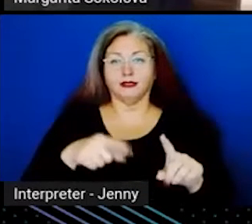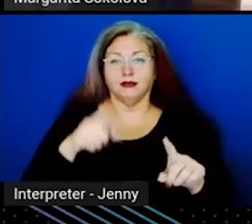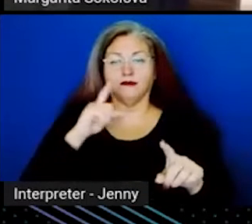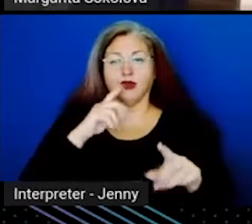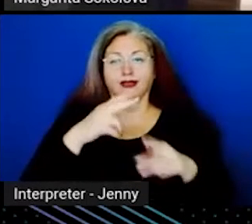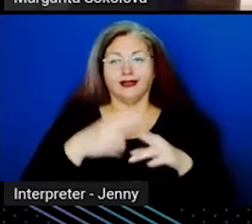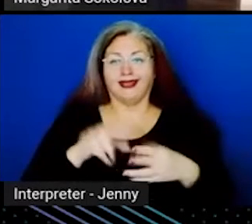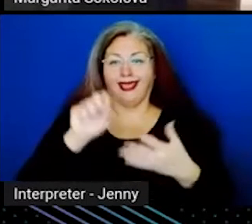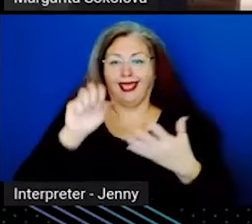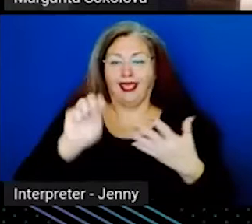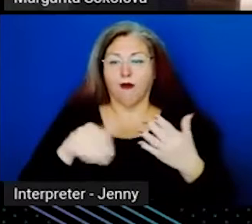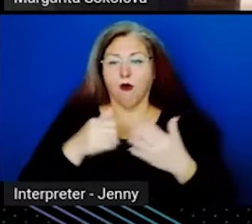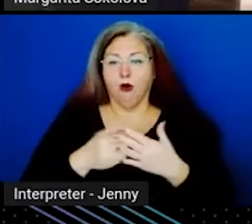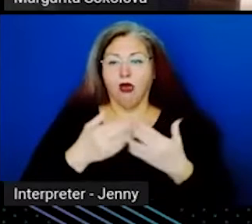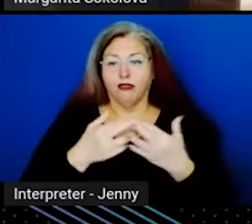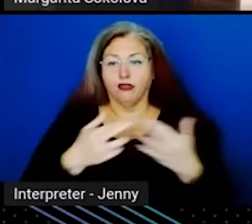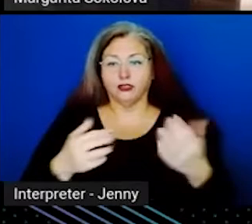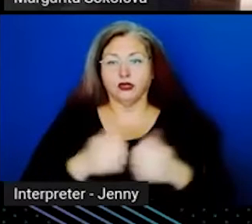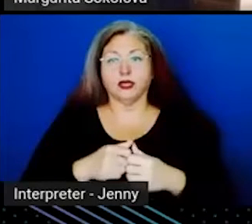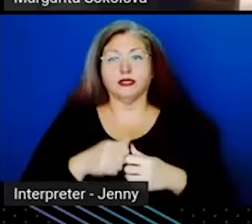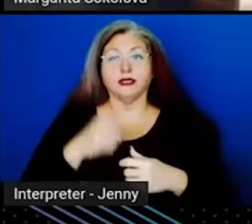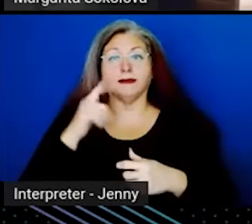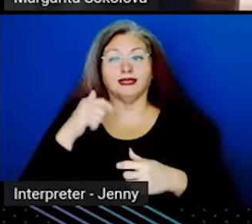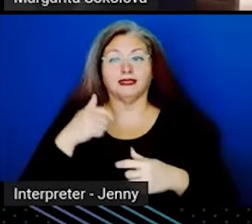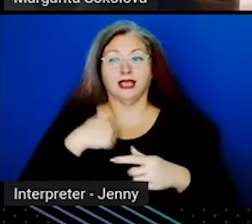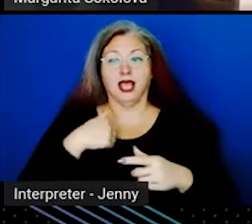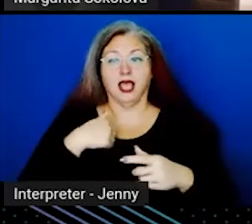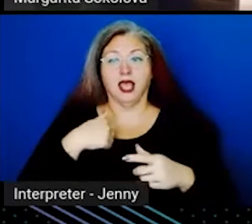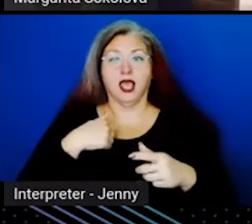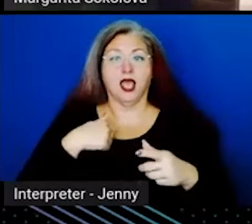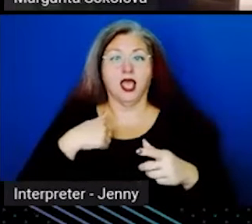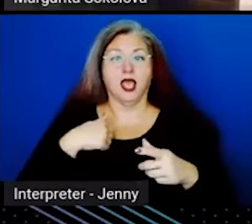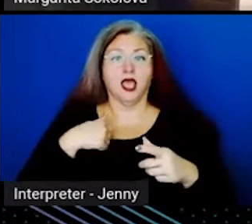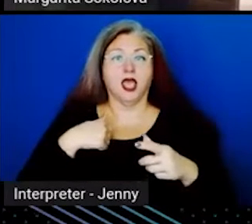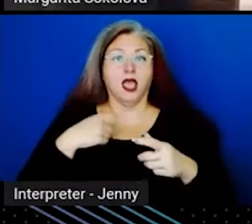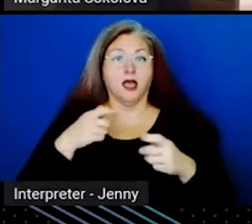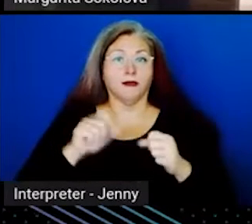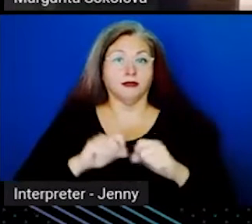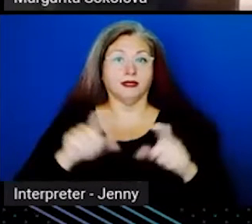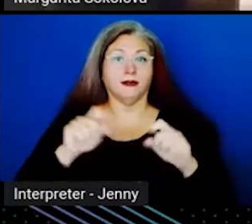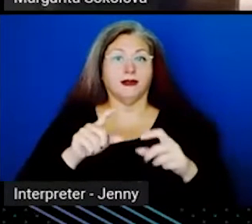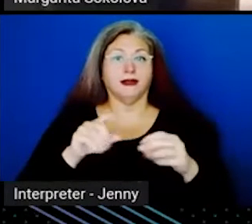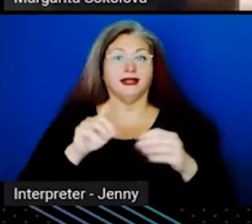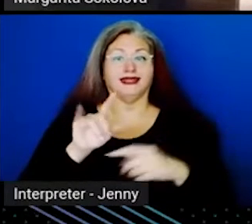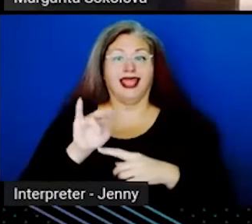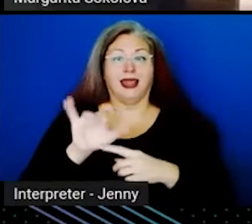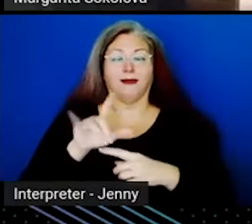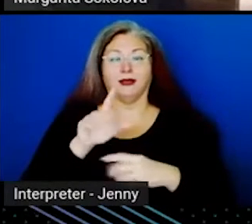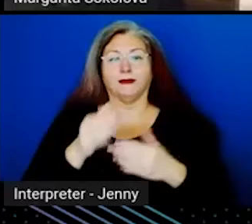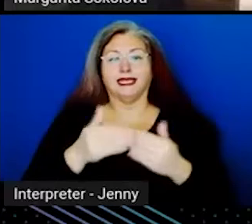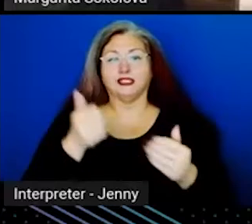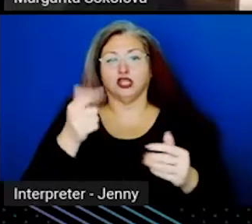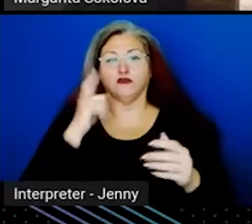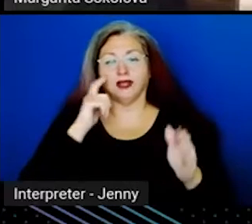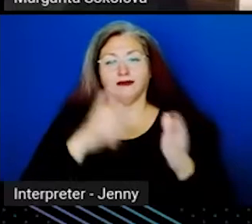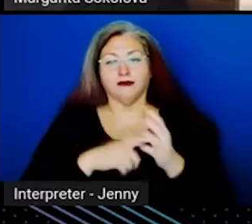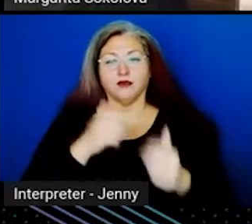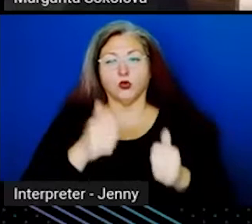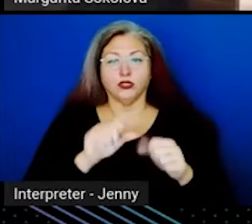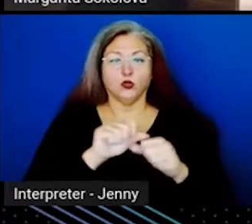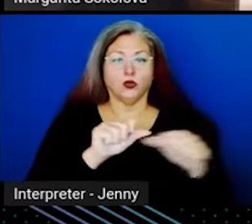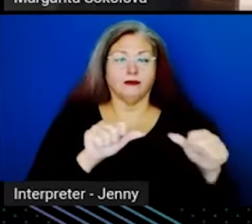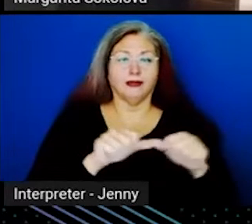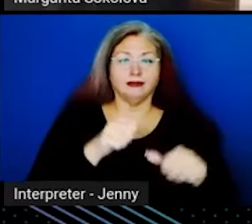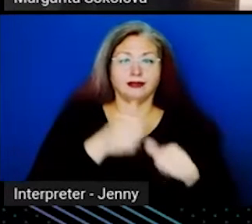these resources. Since I'm spinning up resources dynamically, this makes it easier for me to identify which workspace each resource